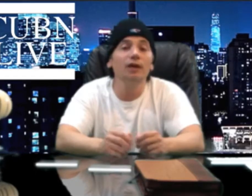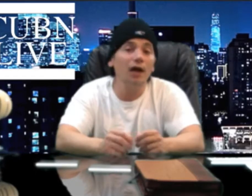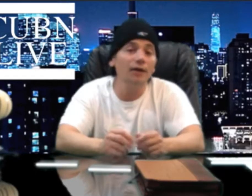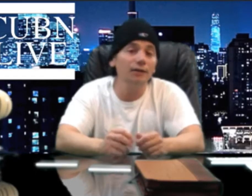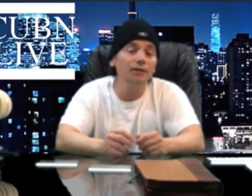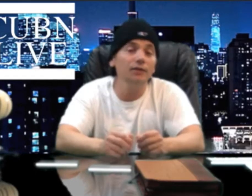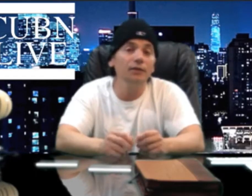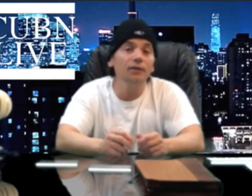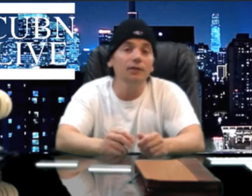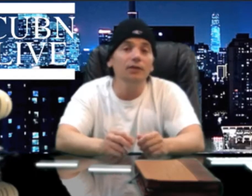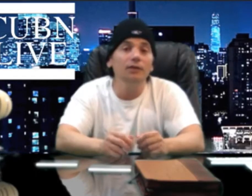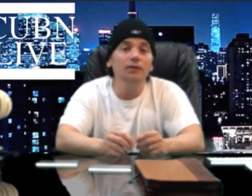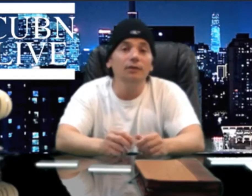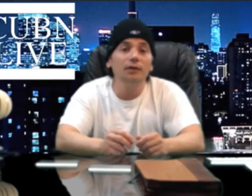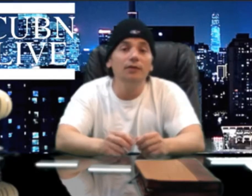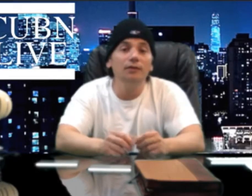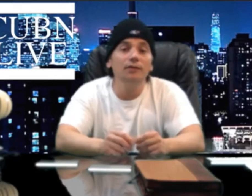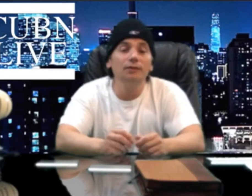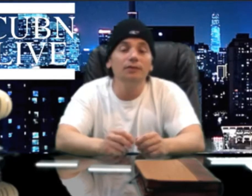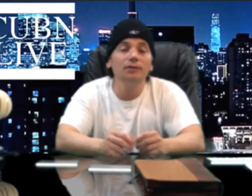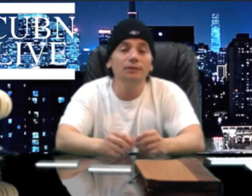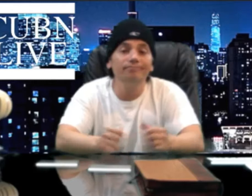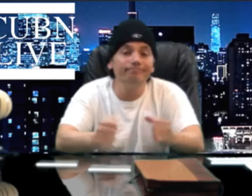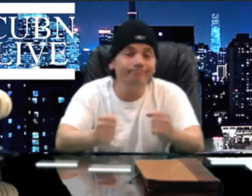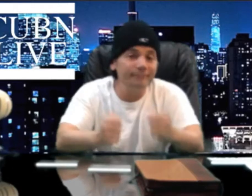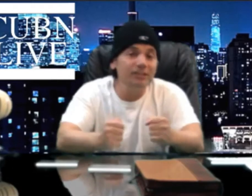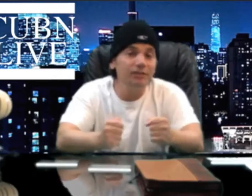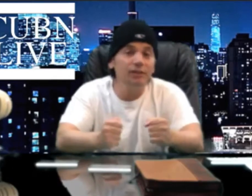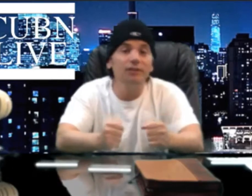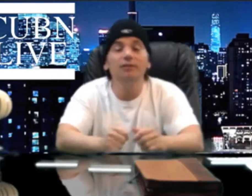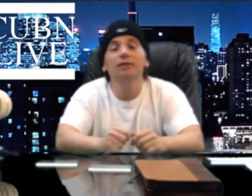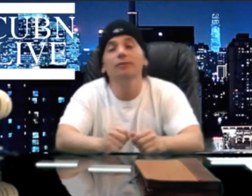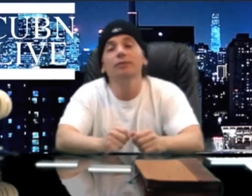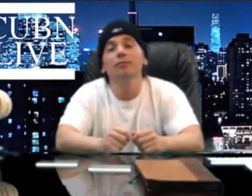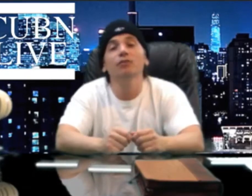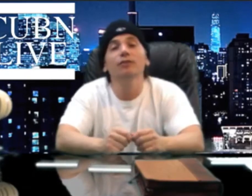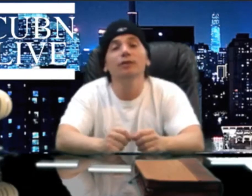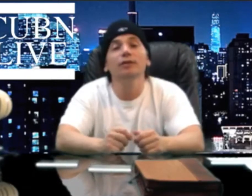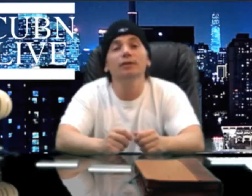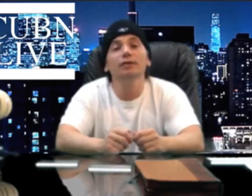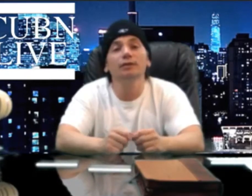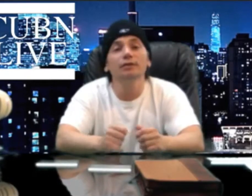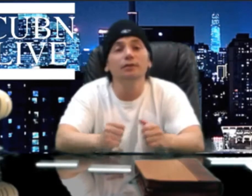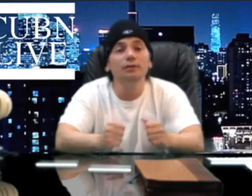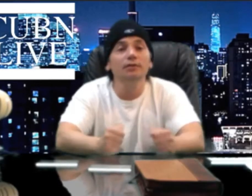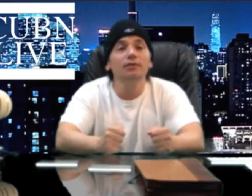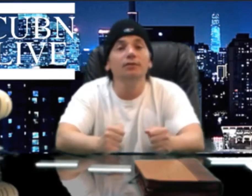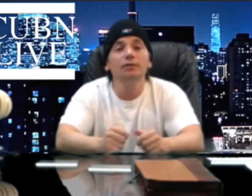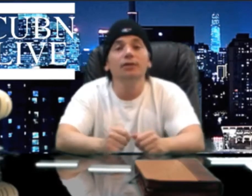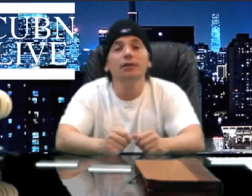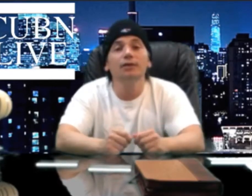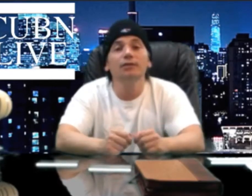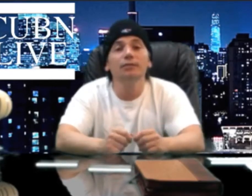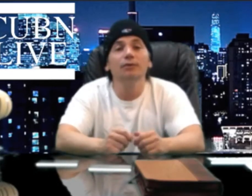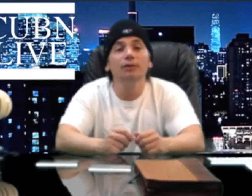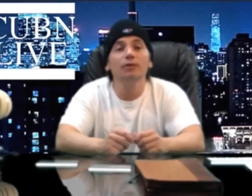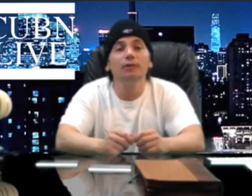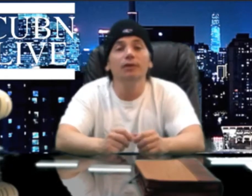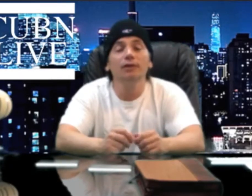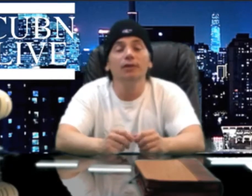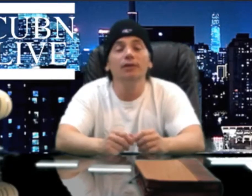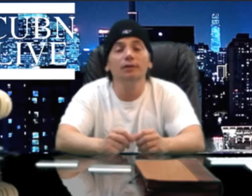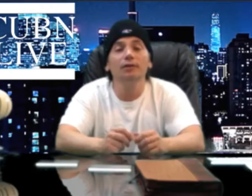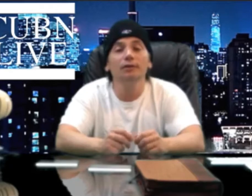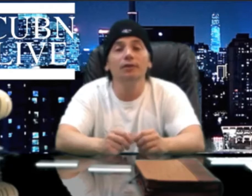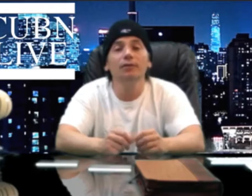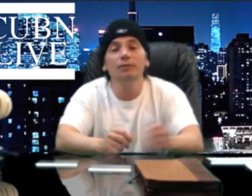Word of God. Alright, so let's get this network moving and start getting this network going